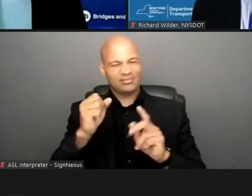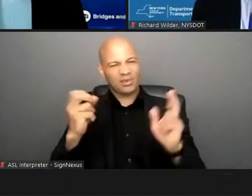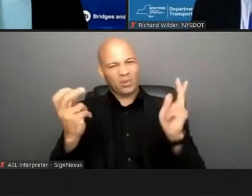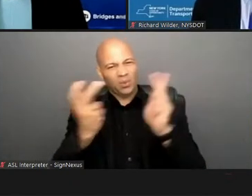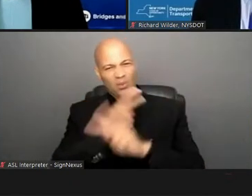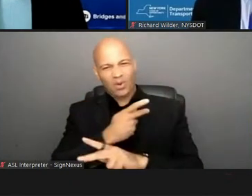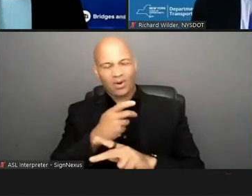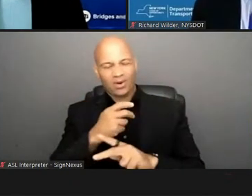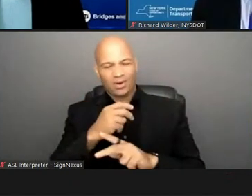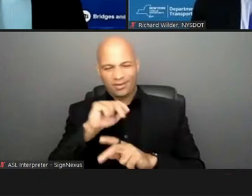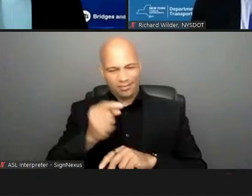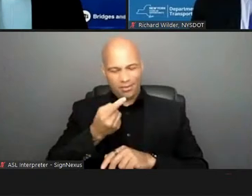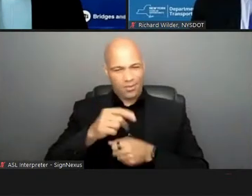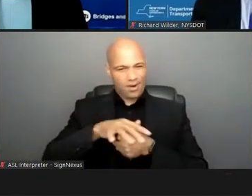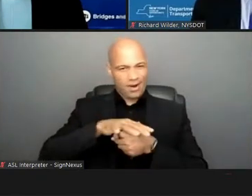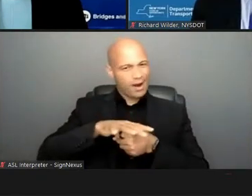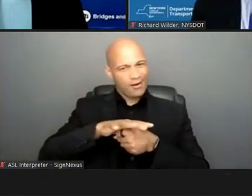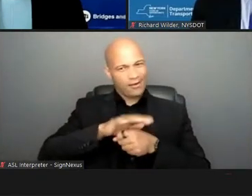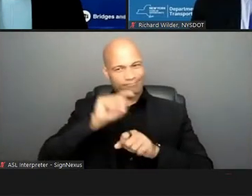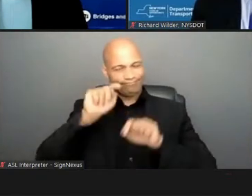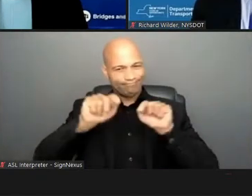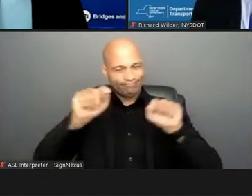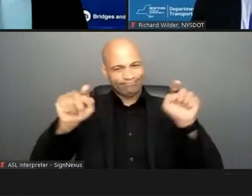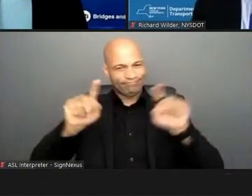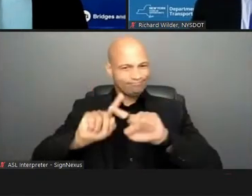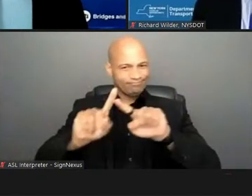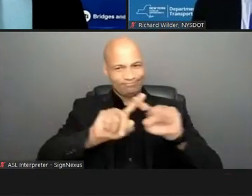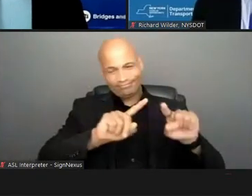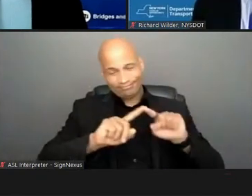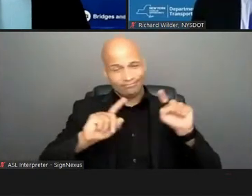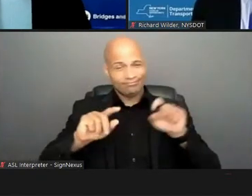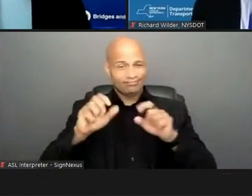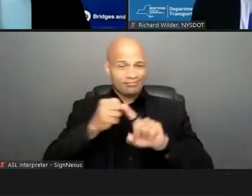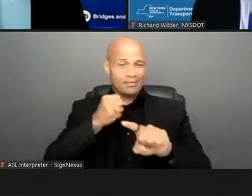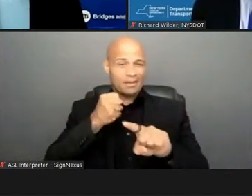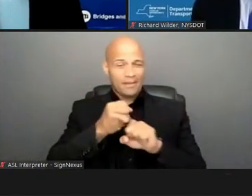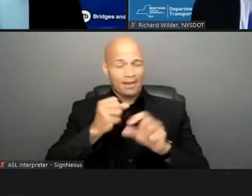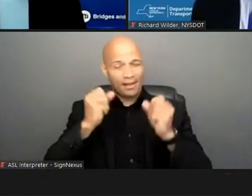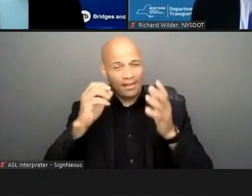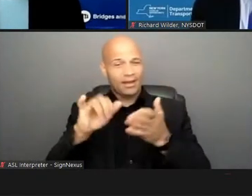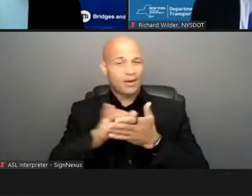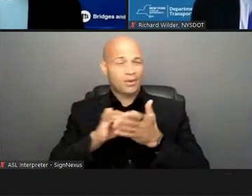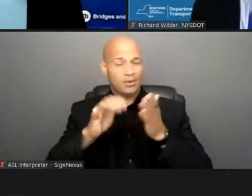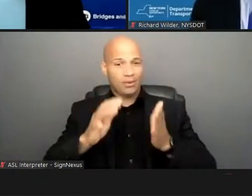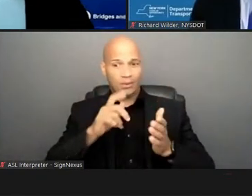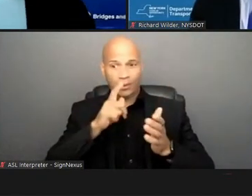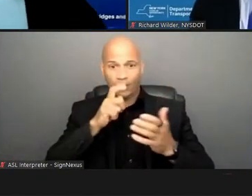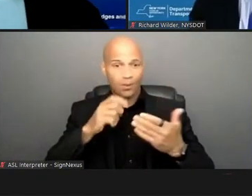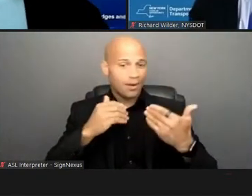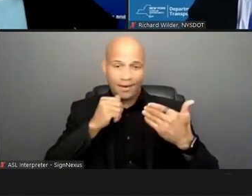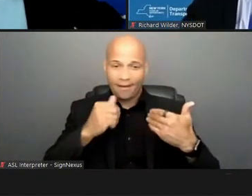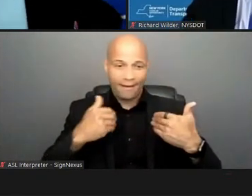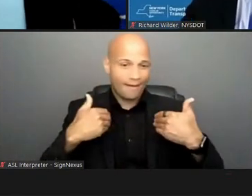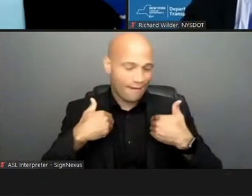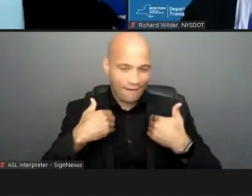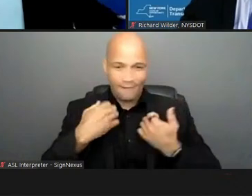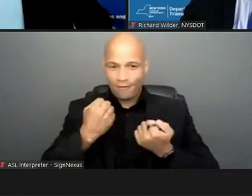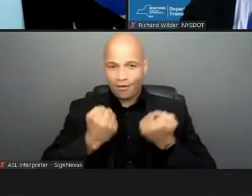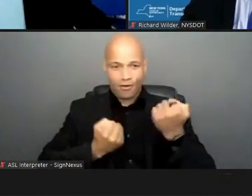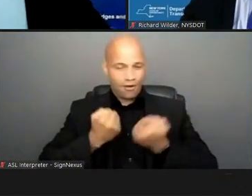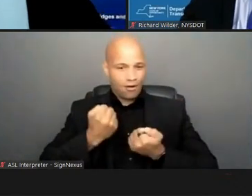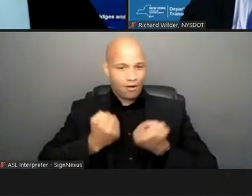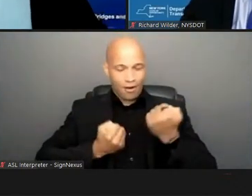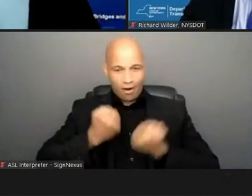across the city and it's impacting a vast majority of New Yorkers who do not own cars people whose streets and